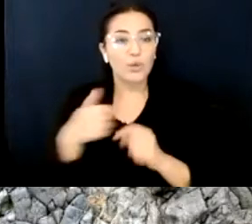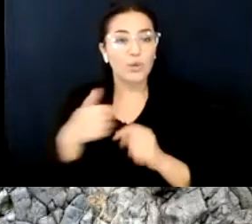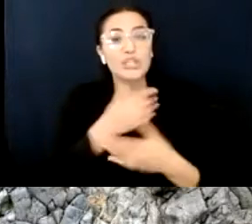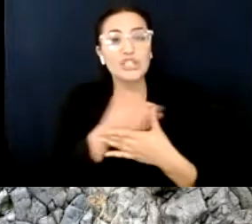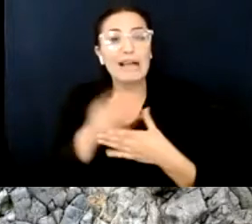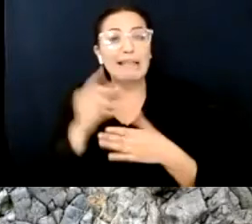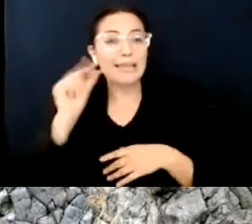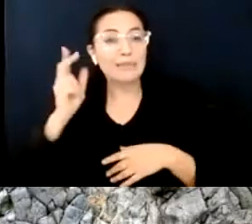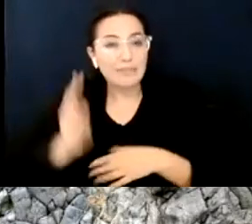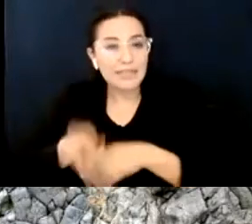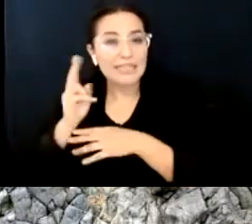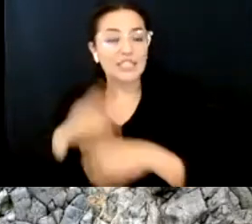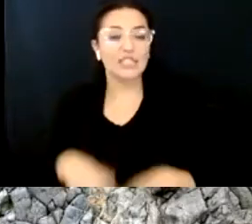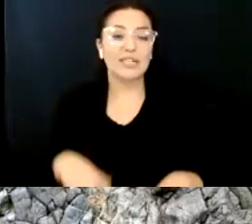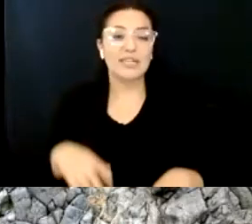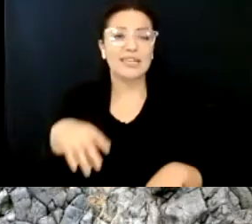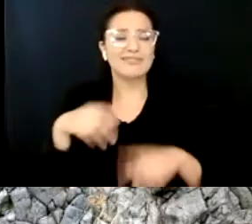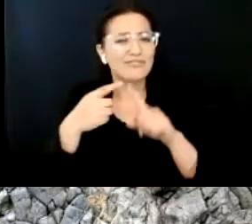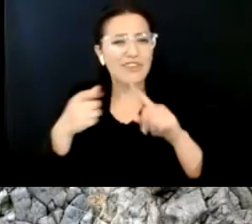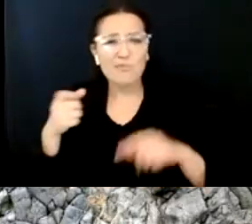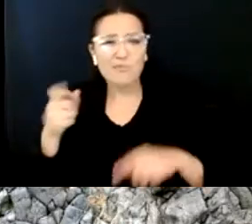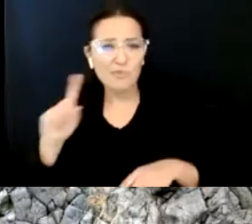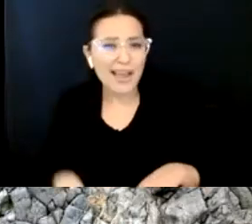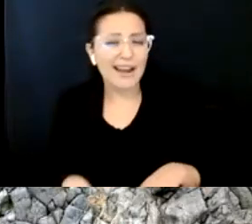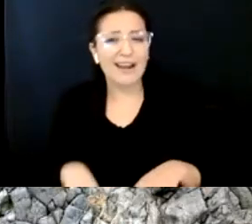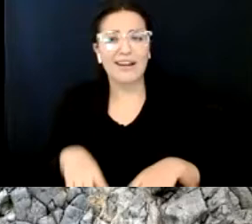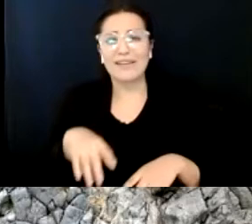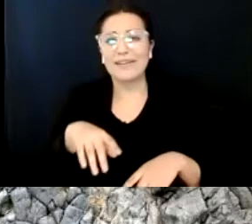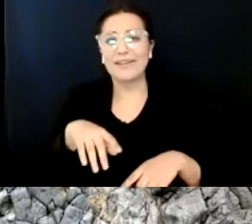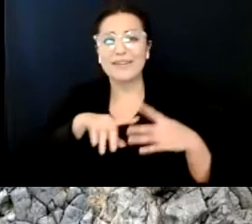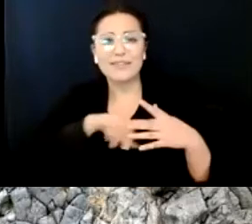history about where bachata comes from and where it originates from.